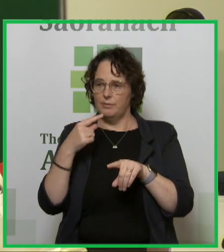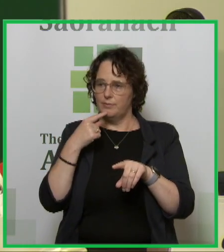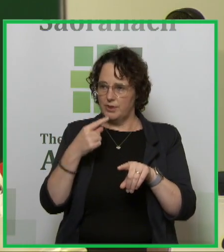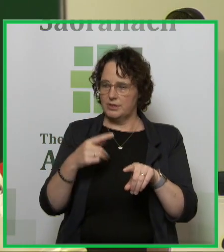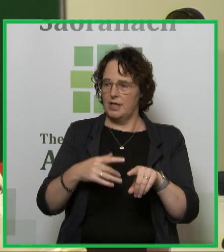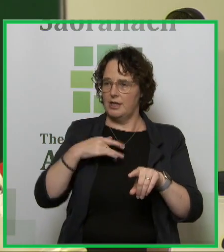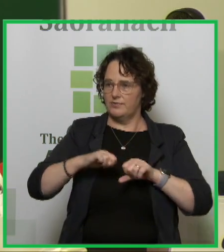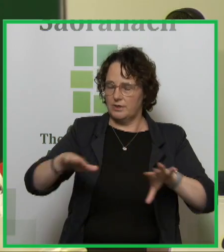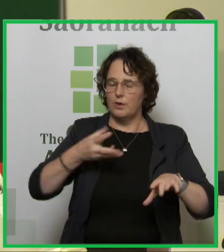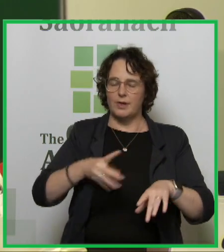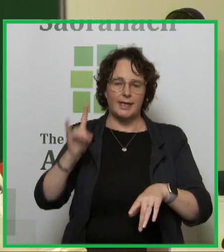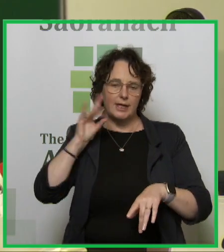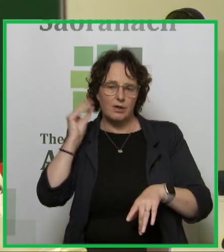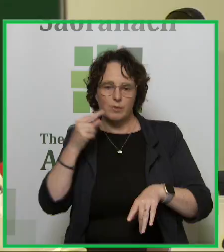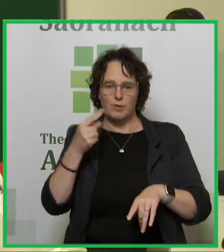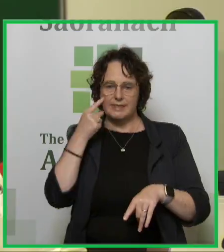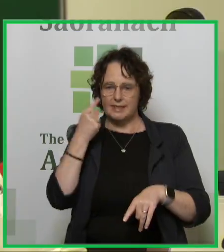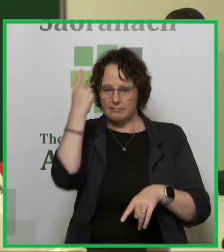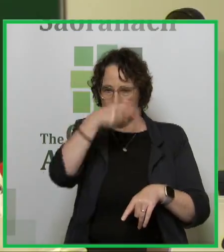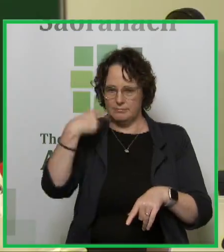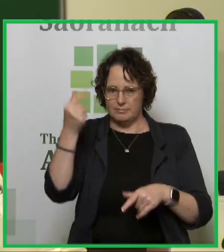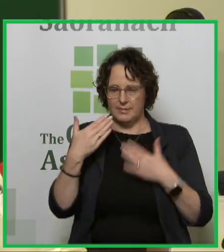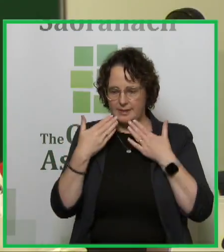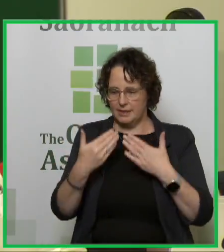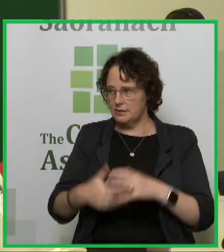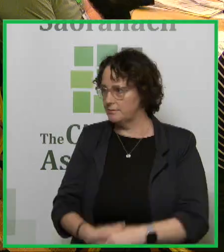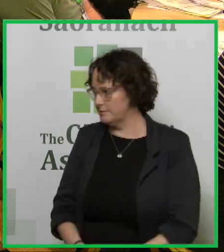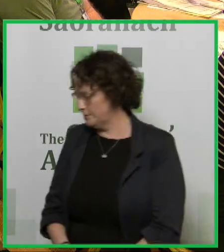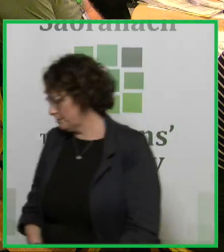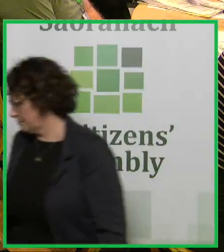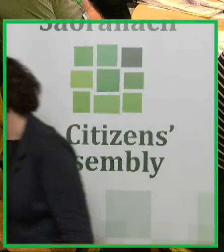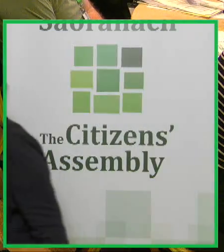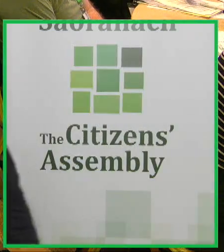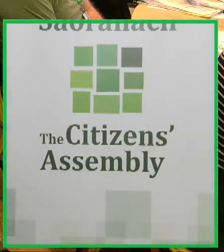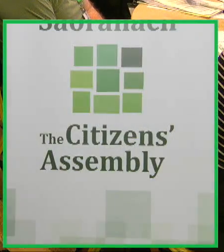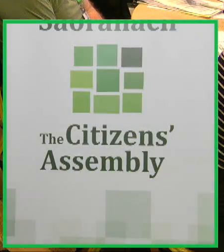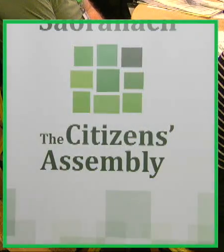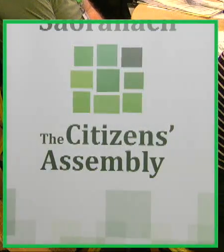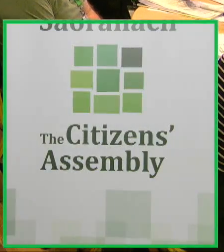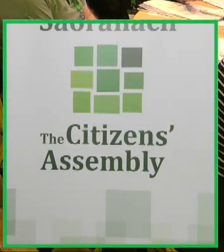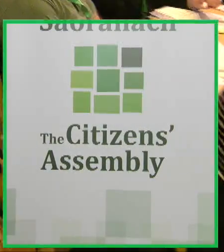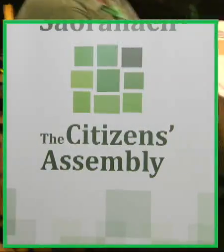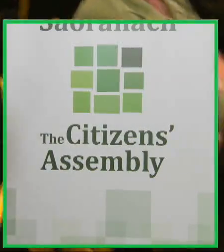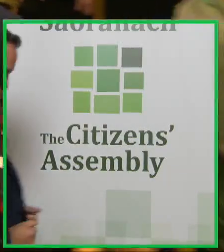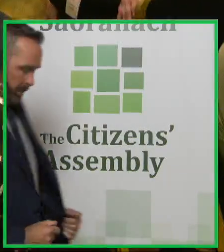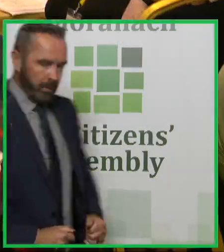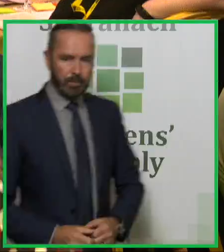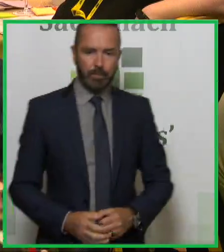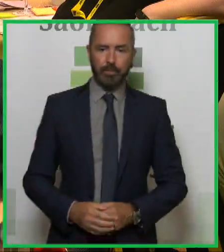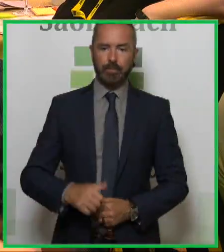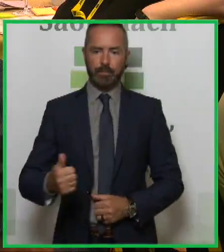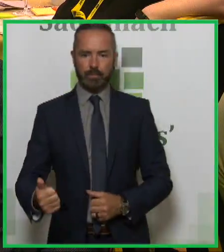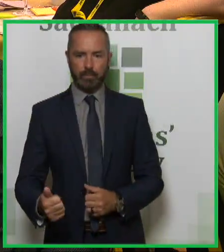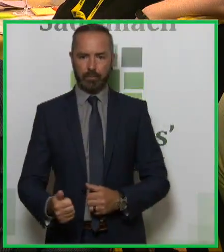stream will hear their presentation. Andy and Sean, over to you. Thank you. Thanks very much. Good morning, everybody. My name is Sean, and this is Andy.